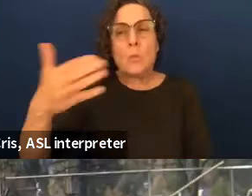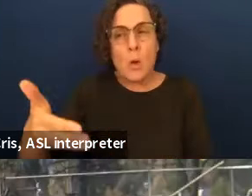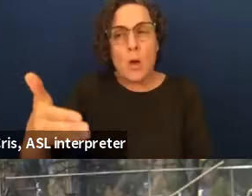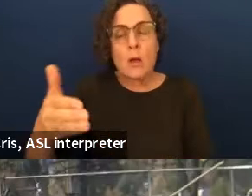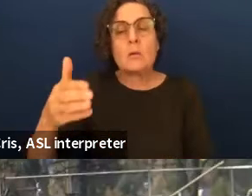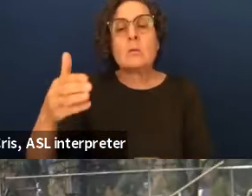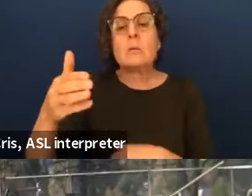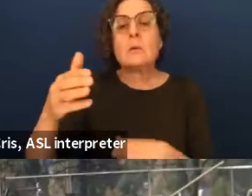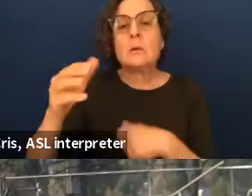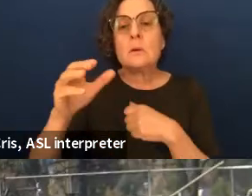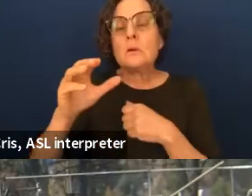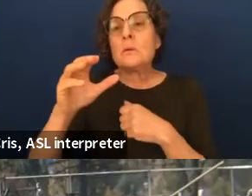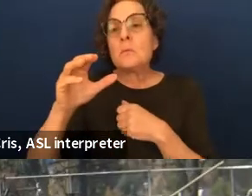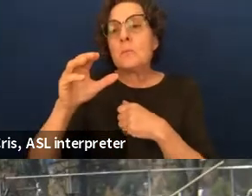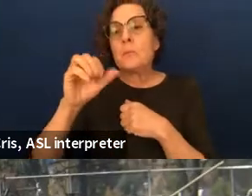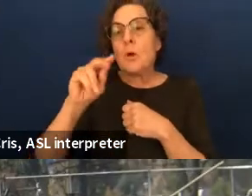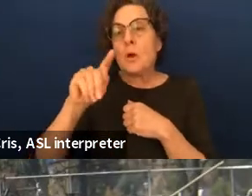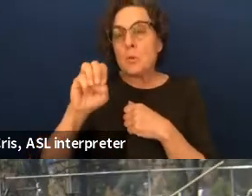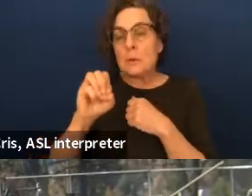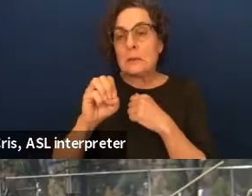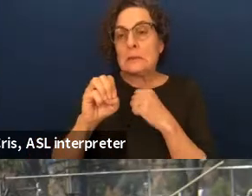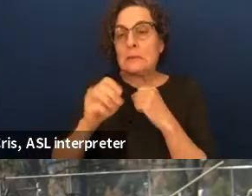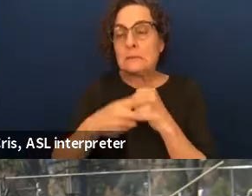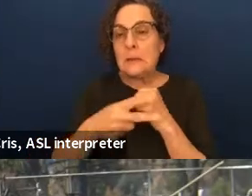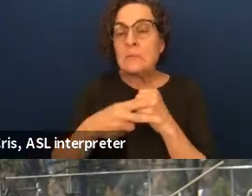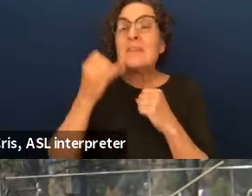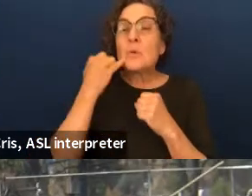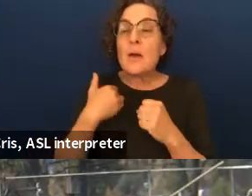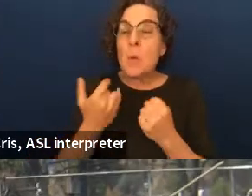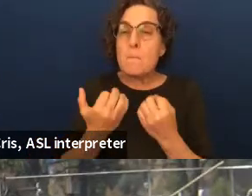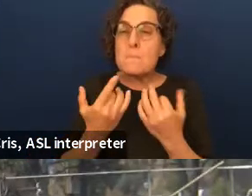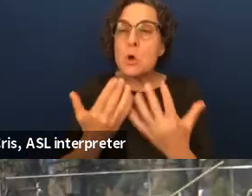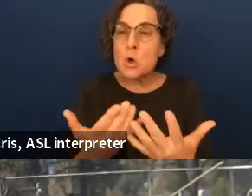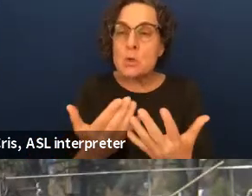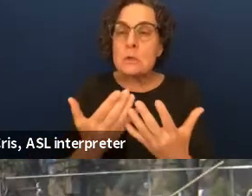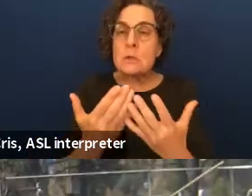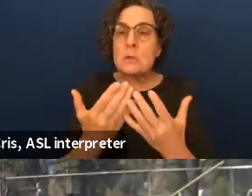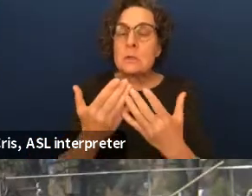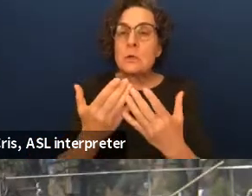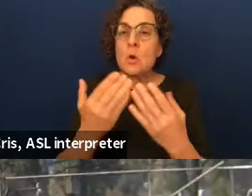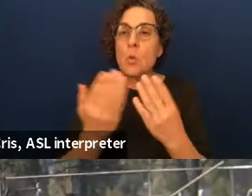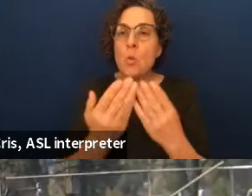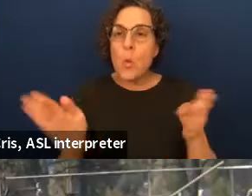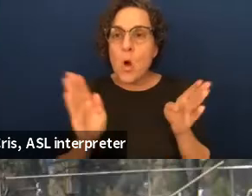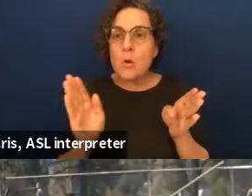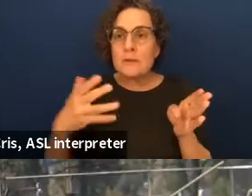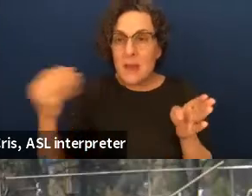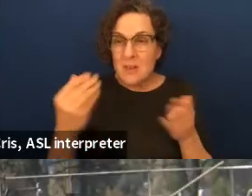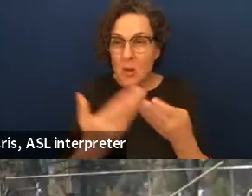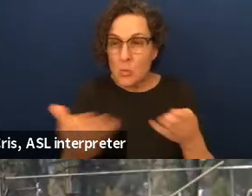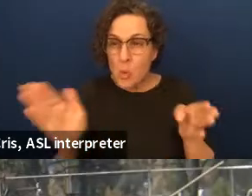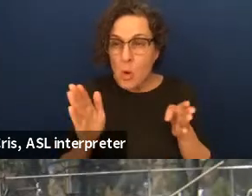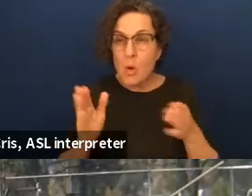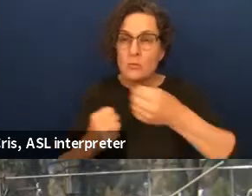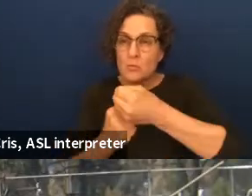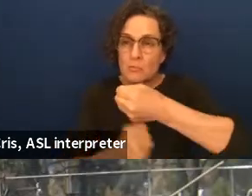concrete. So if you have burnt retaining walls, if you have burnt foundations, and homeowners are